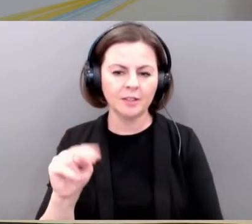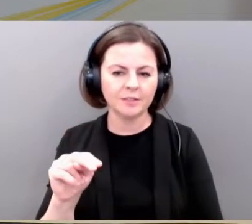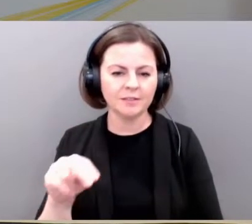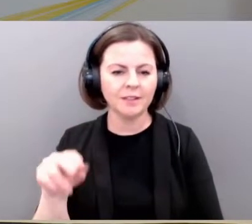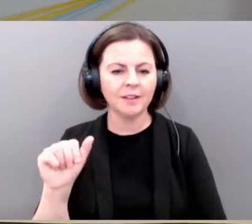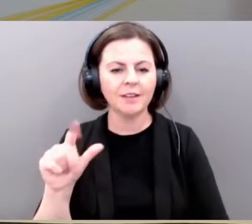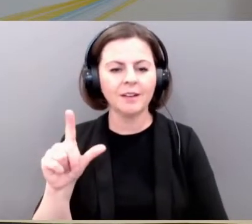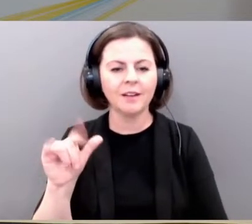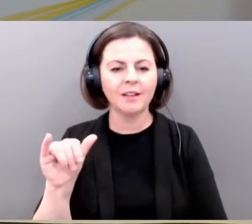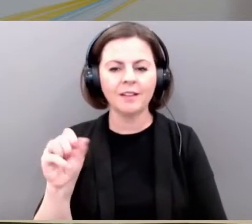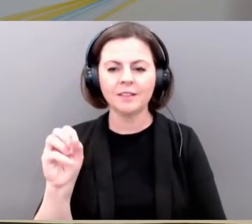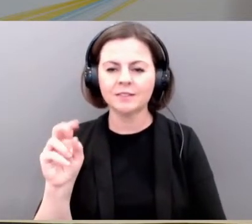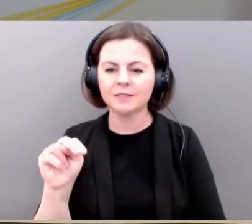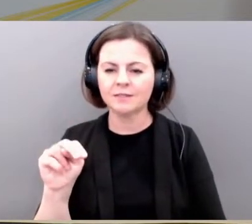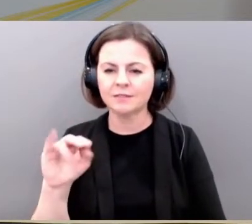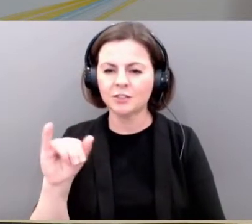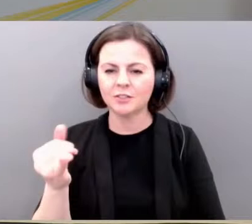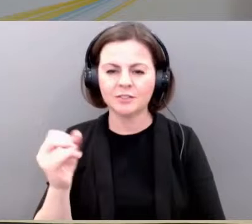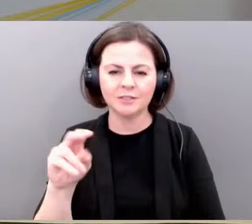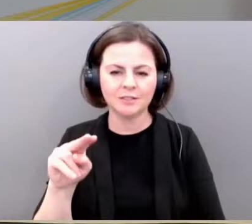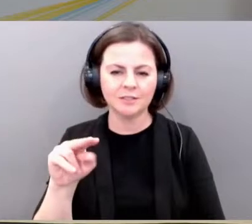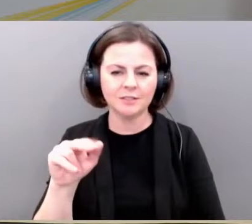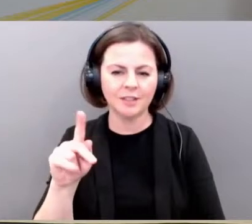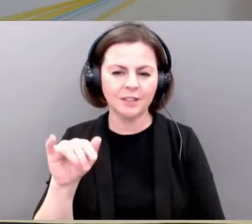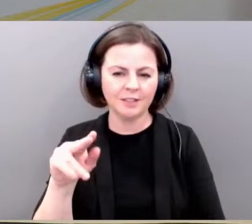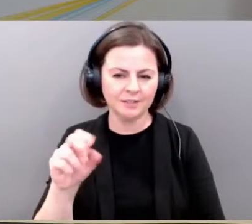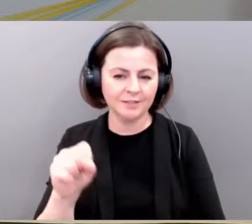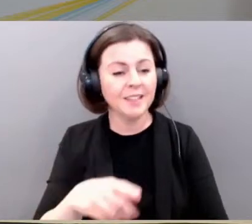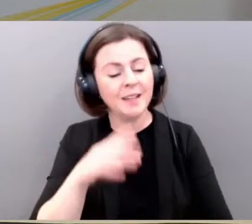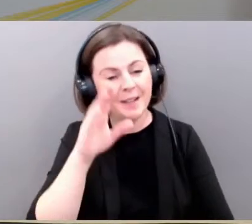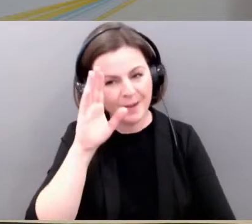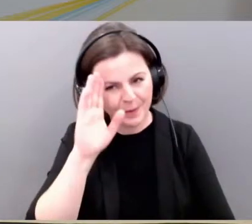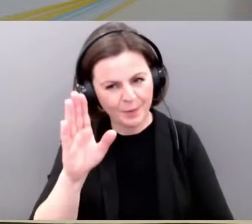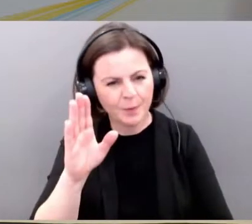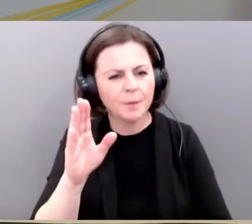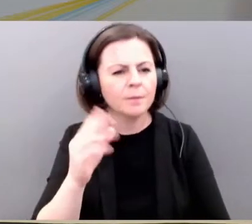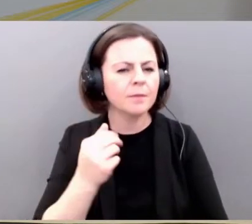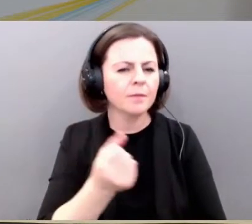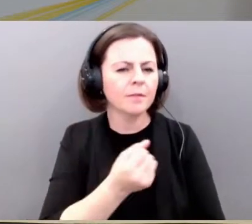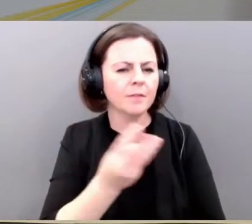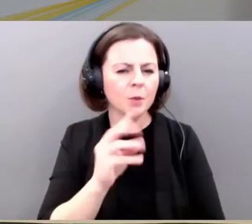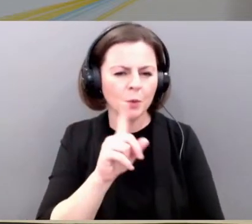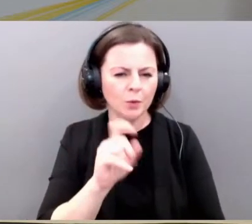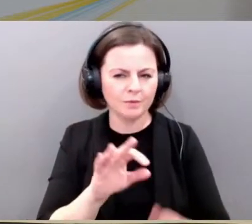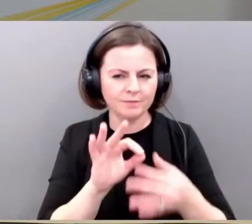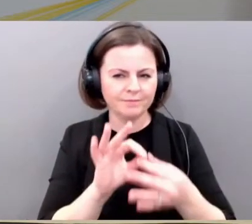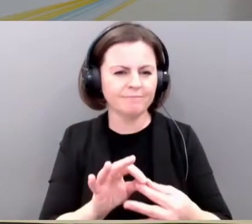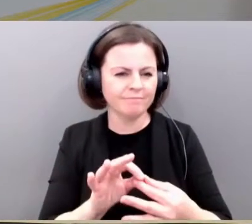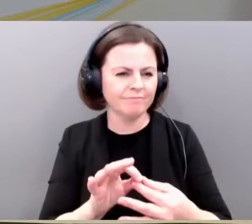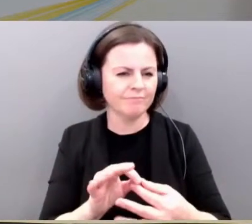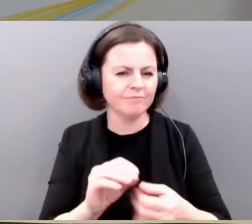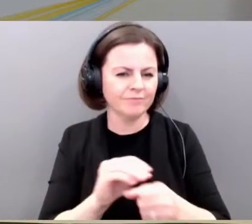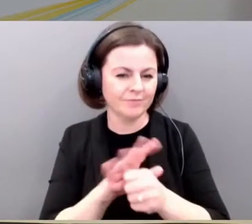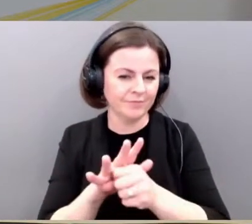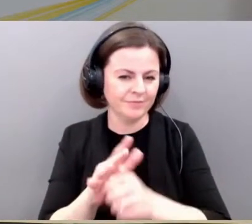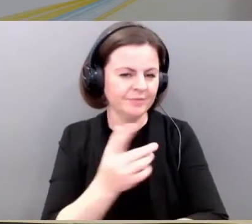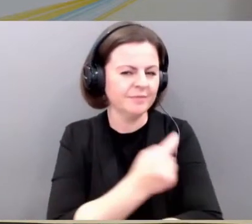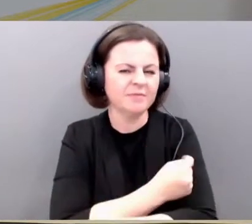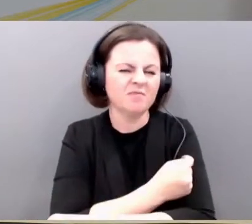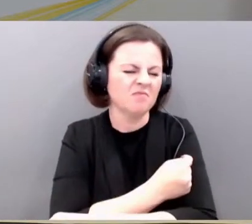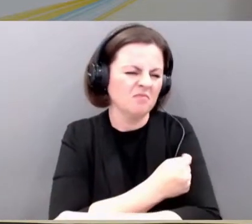Hello, yes. I have a couple of questions about the vaccine, just really, really granular